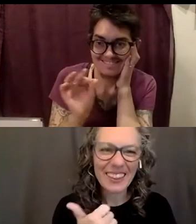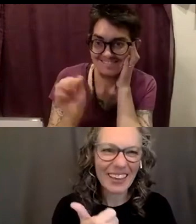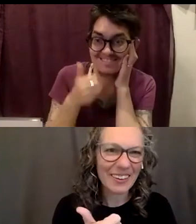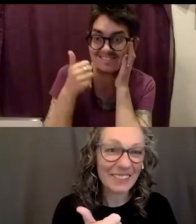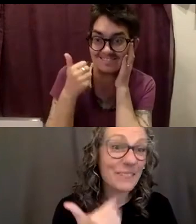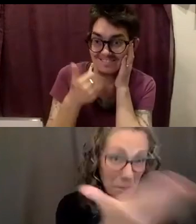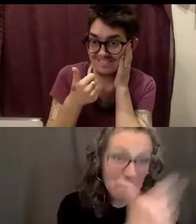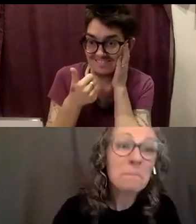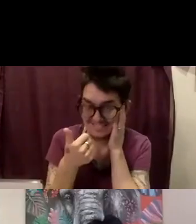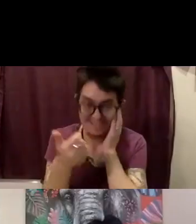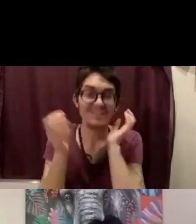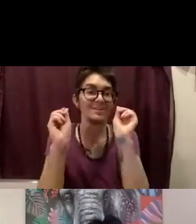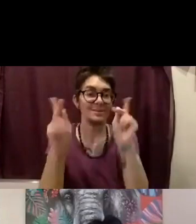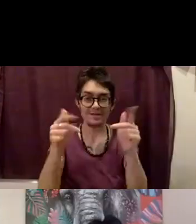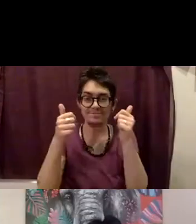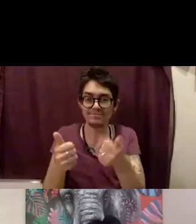Thank you.